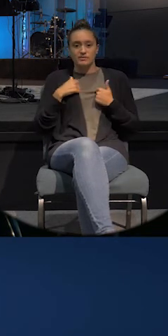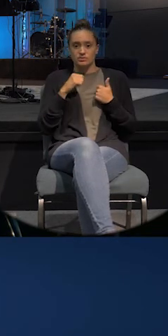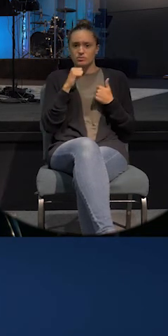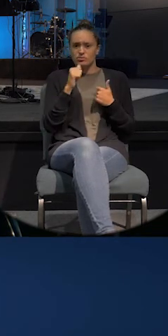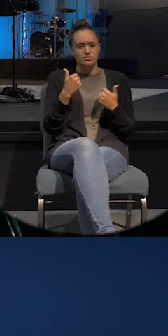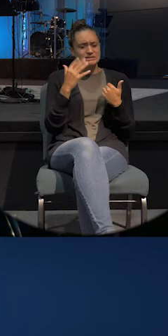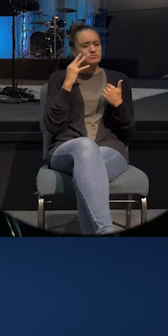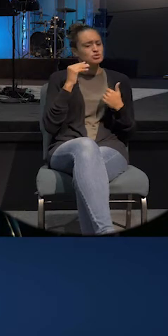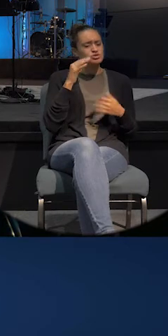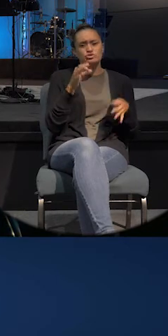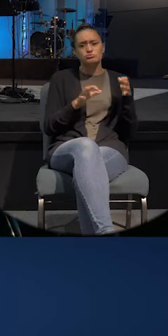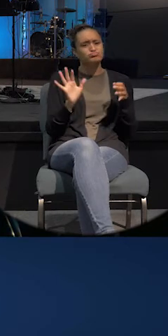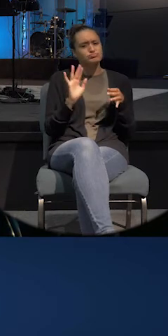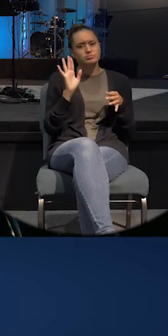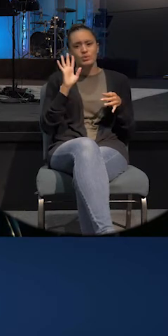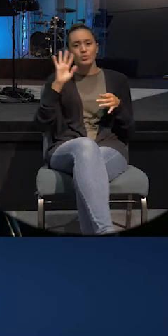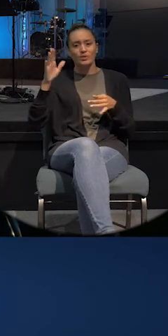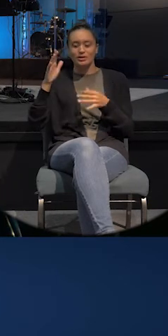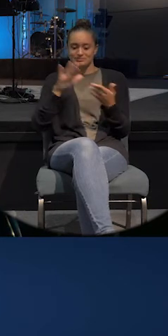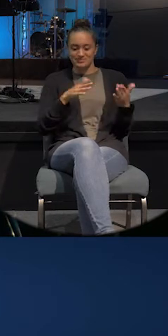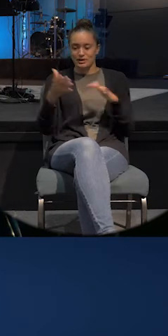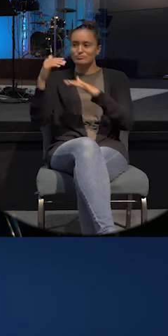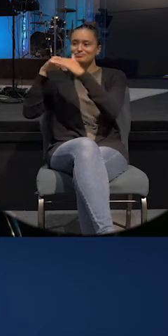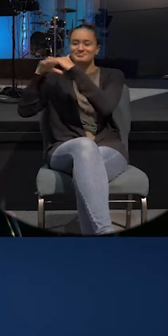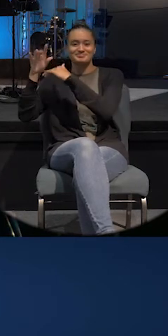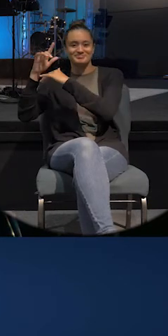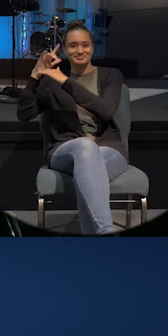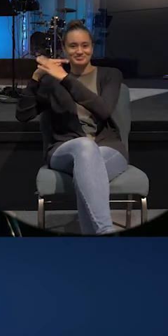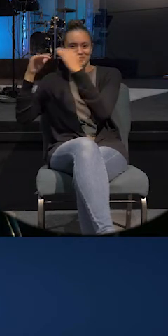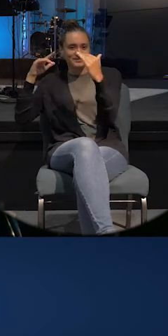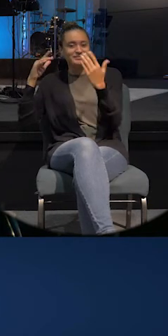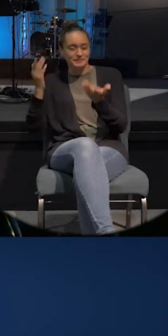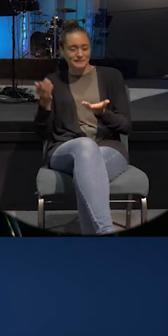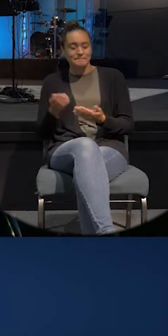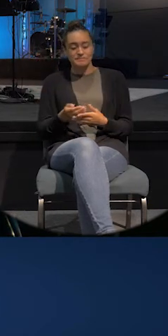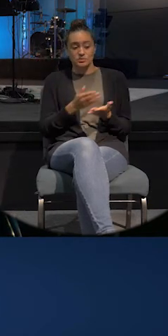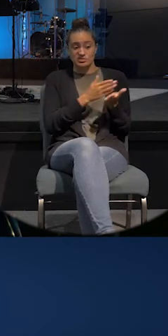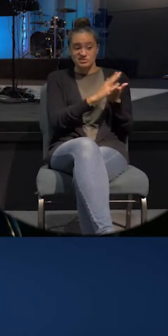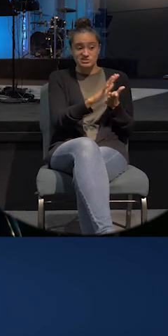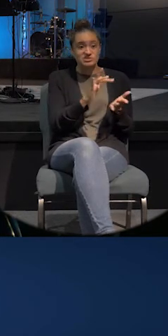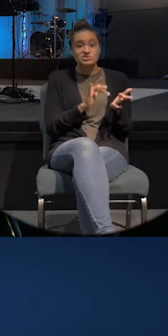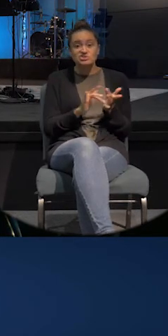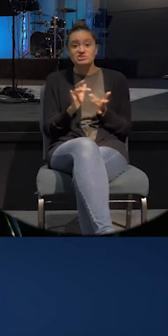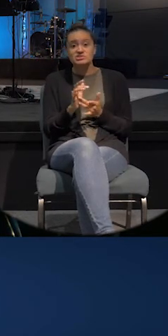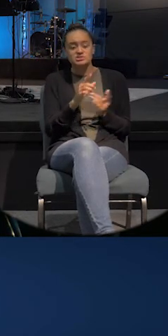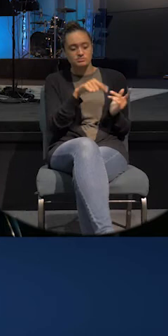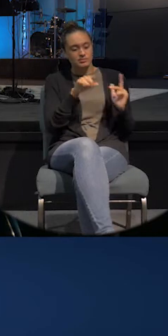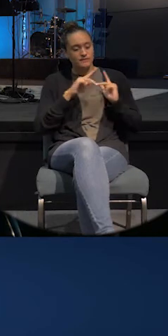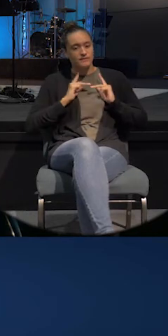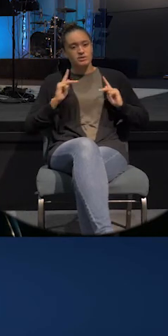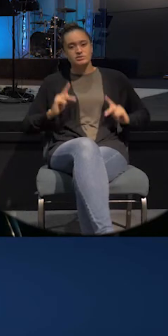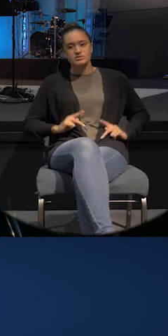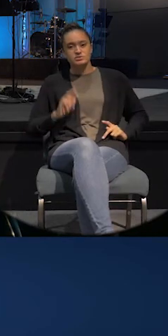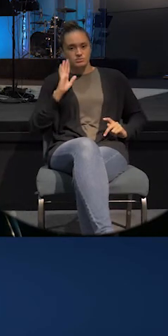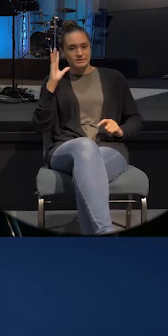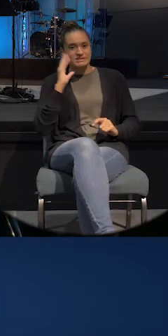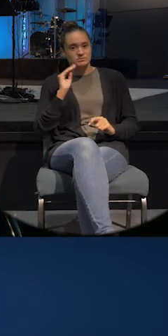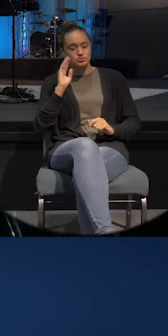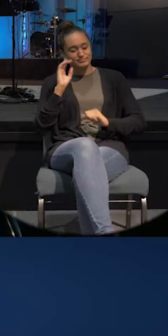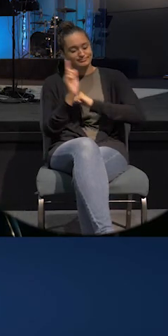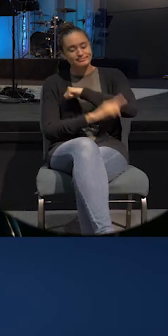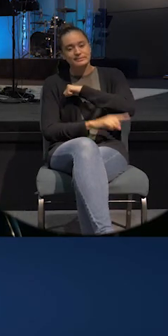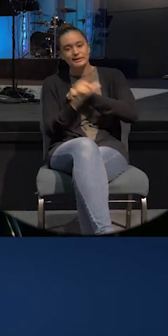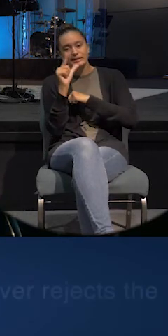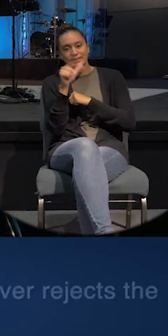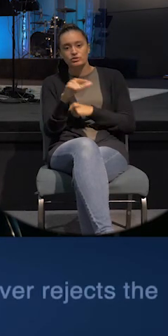death into life." In rejecting him, they were placing themselves under condemnation.